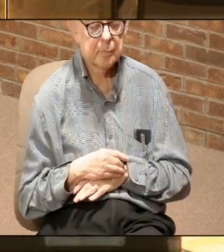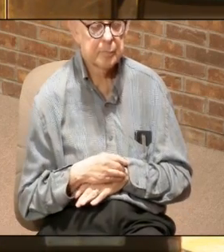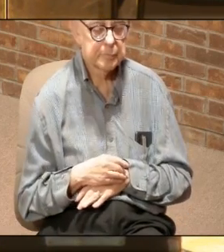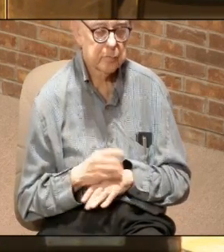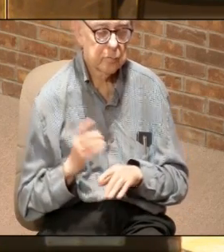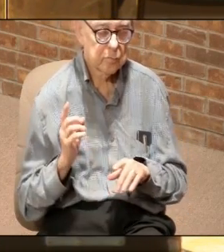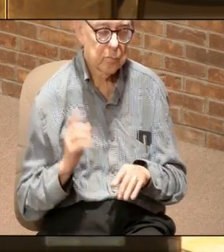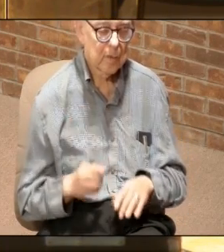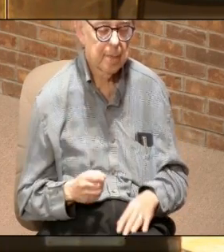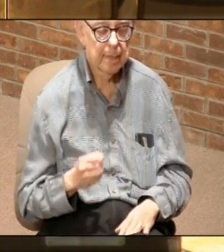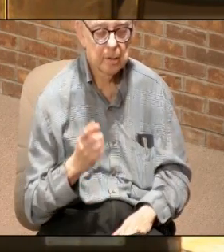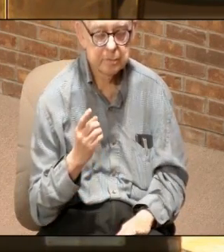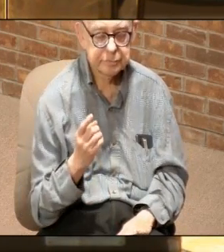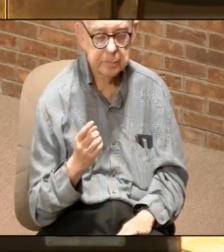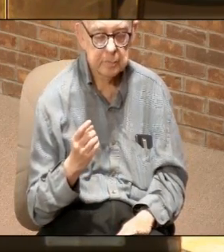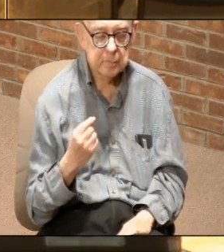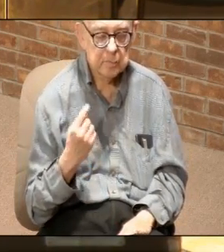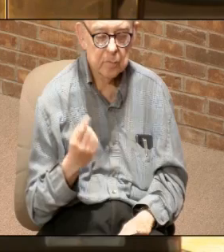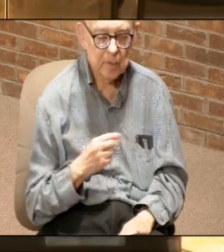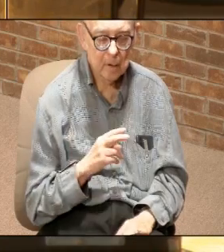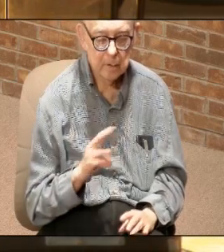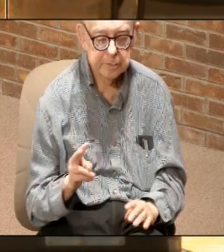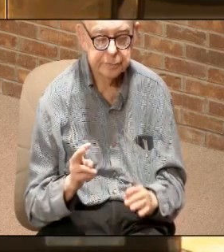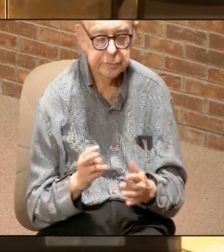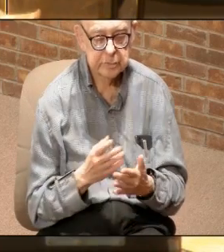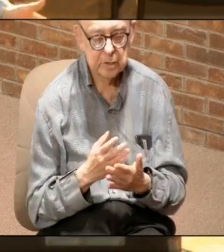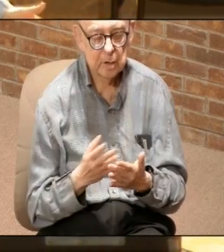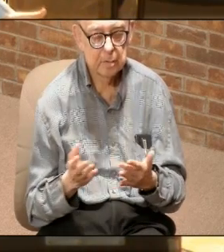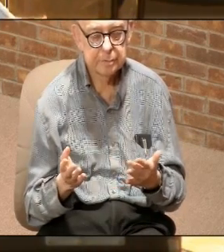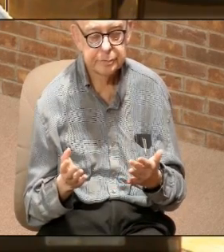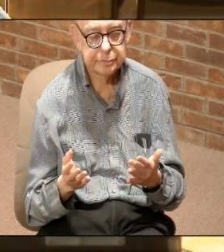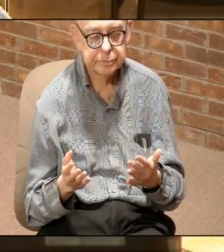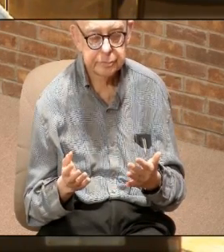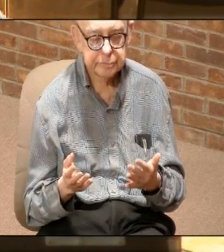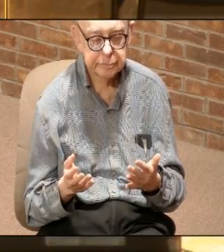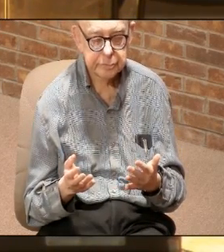But what we need to understand is when we look at all of this stuff,